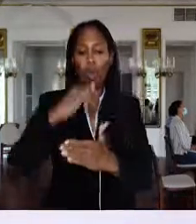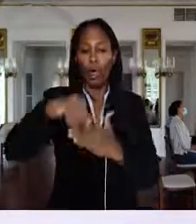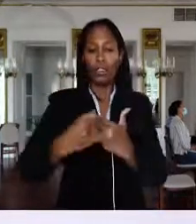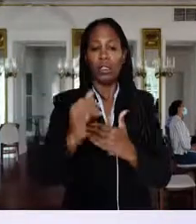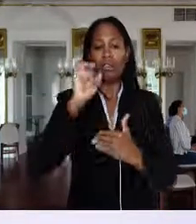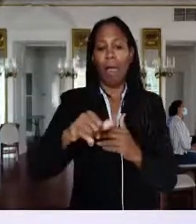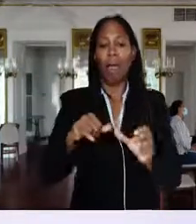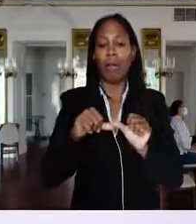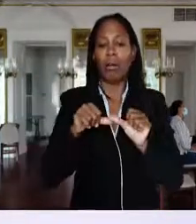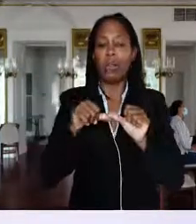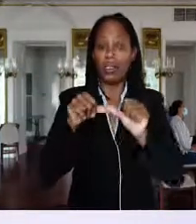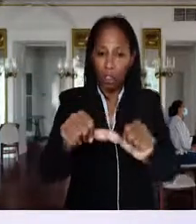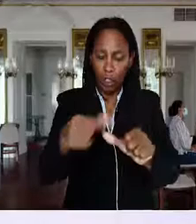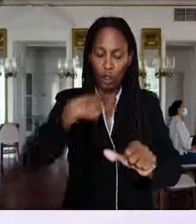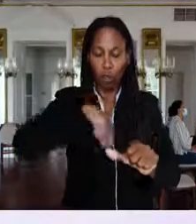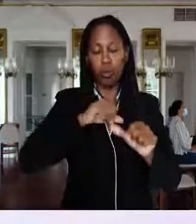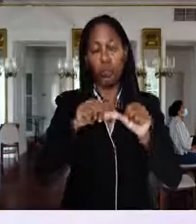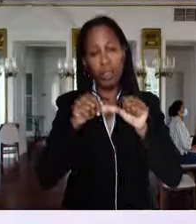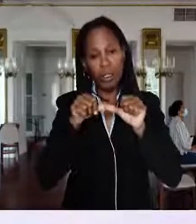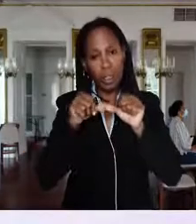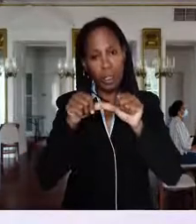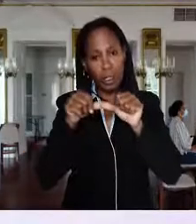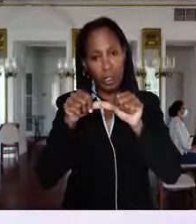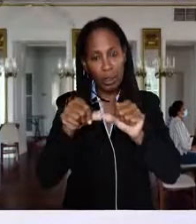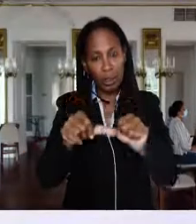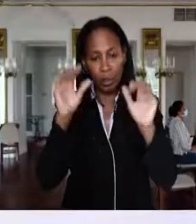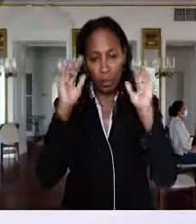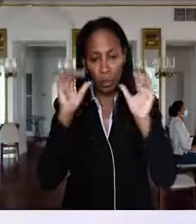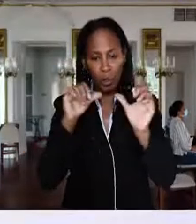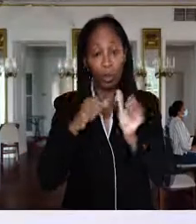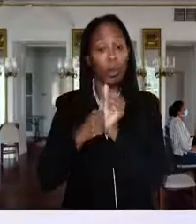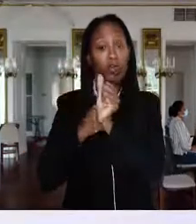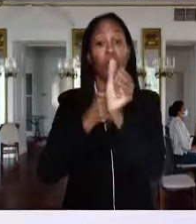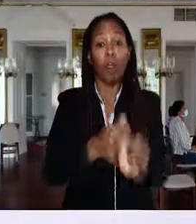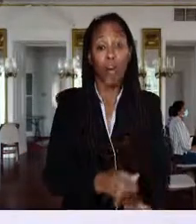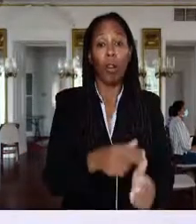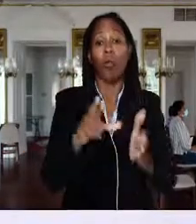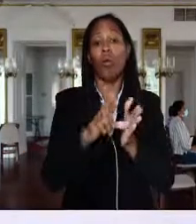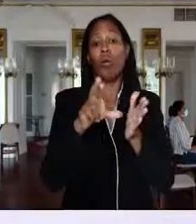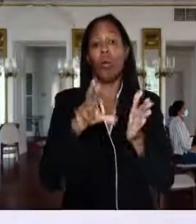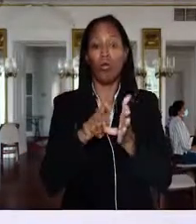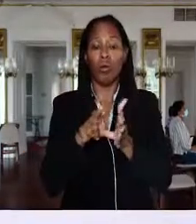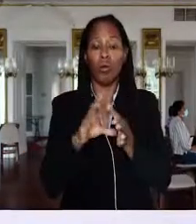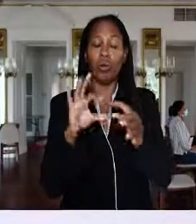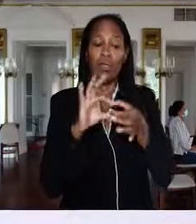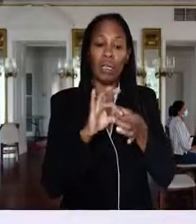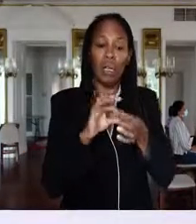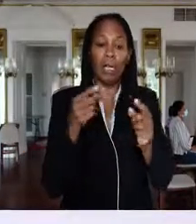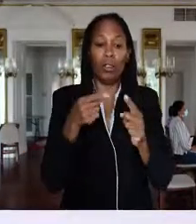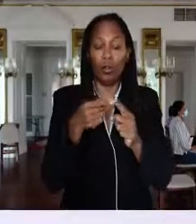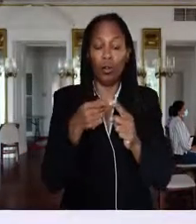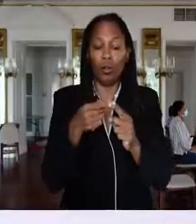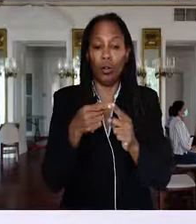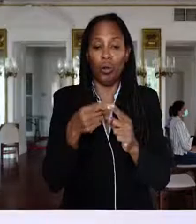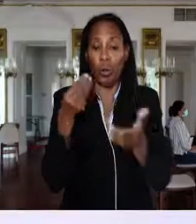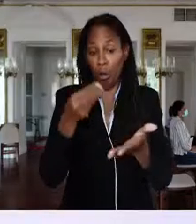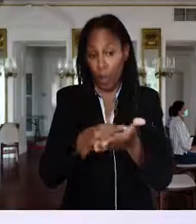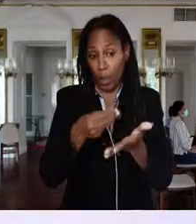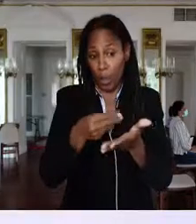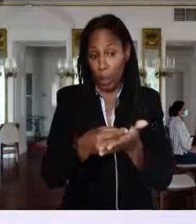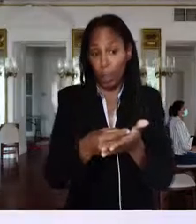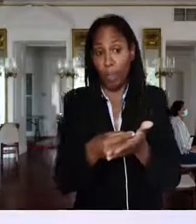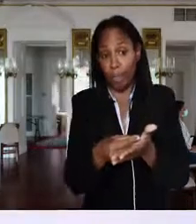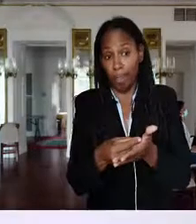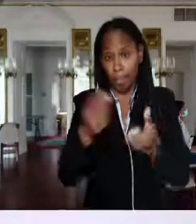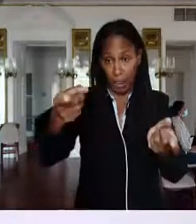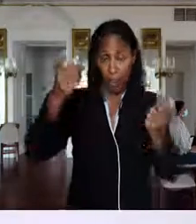COVID. We continue to abide by every single rule and guidance associated with each part of funds that is